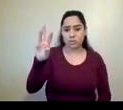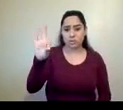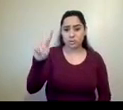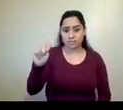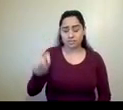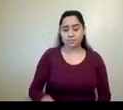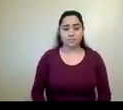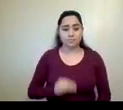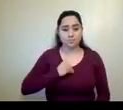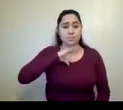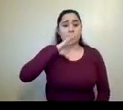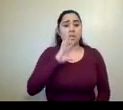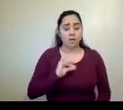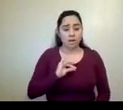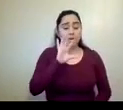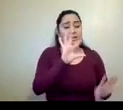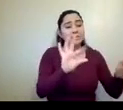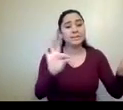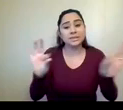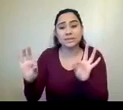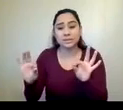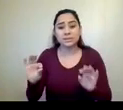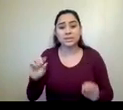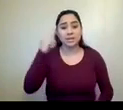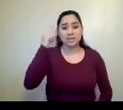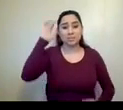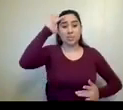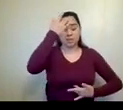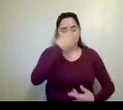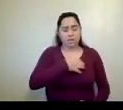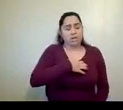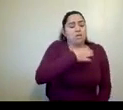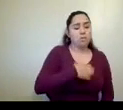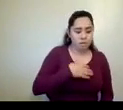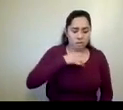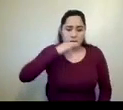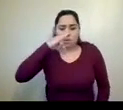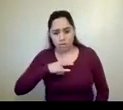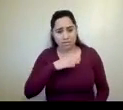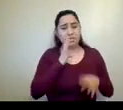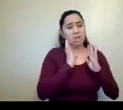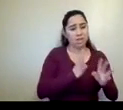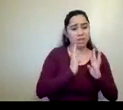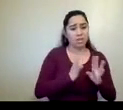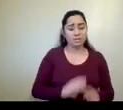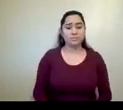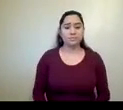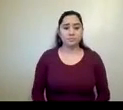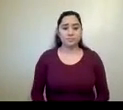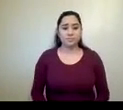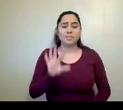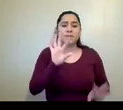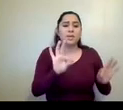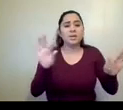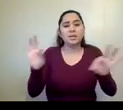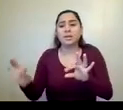respiratory droplets produced when an infected person coughs, sneezes, or talks. These droplets can land in the